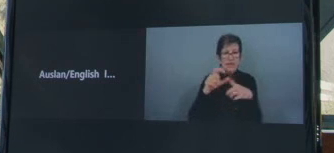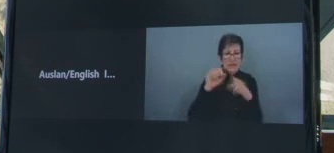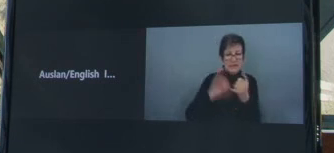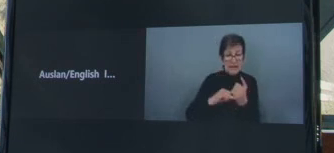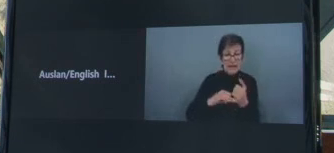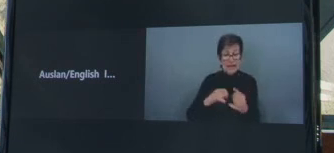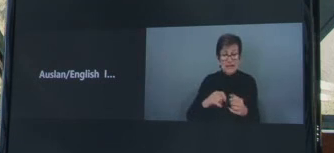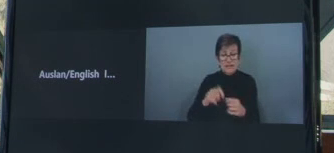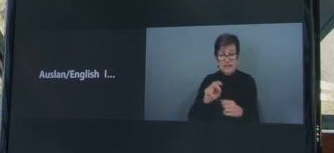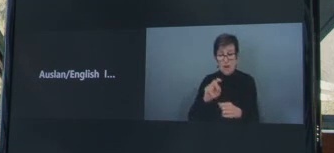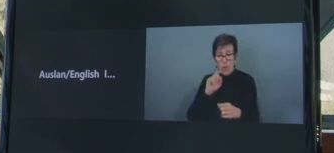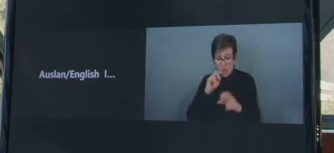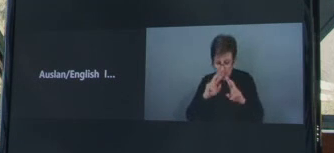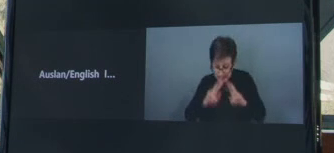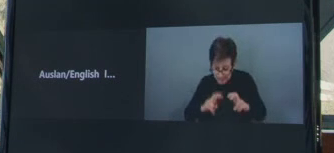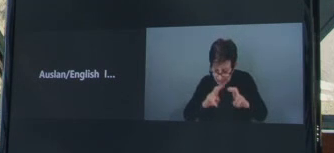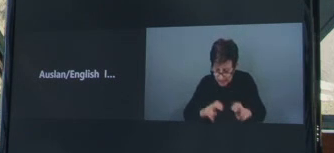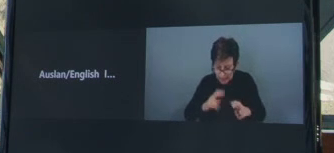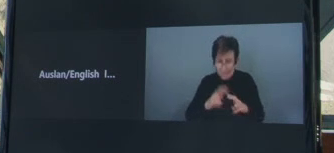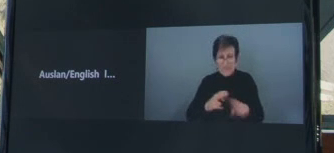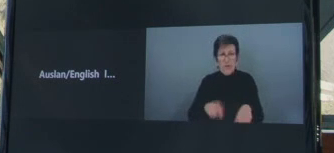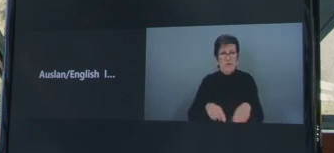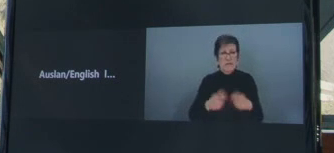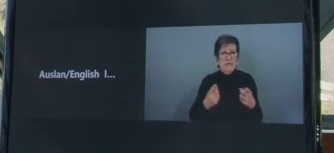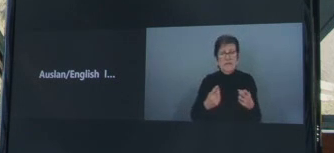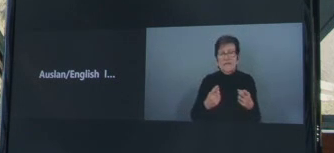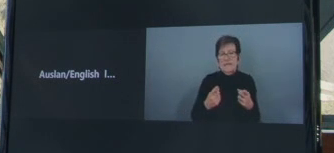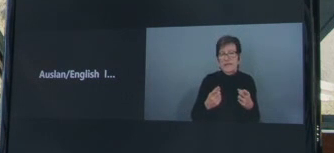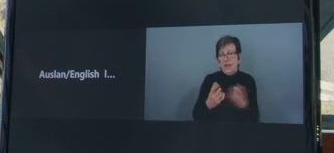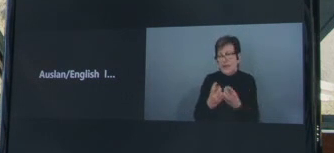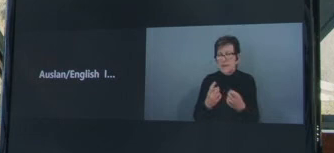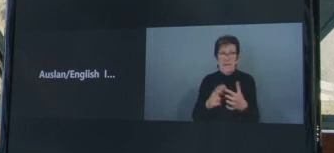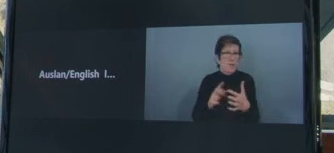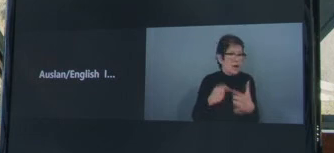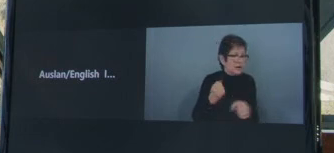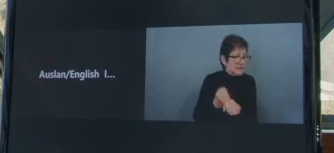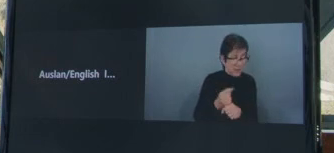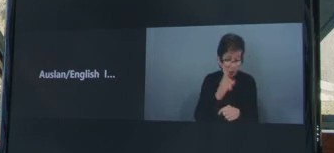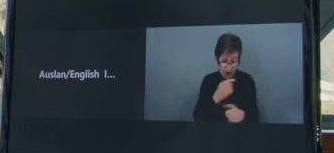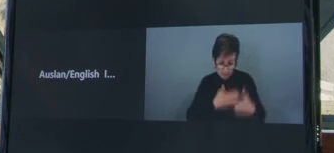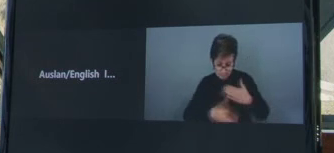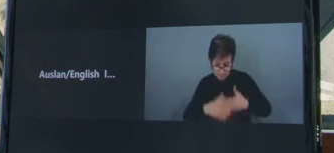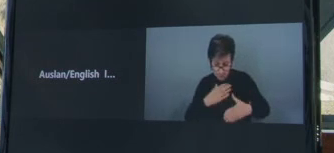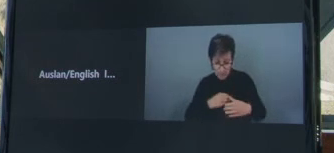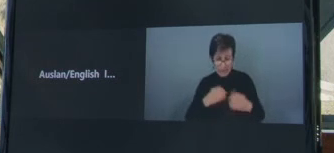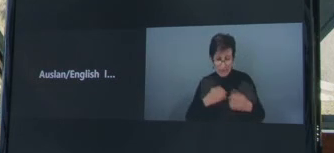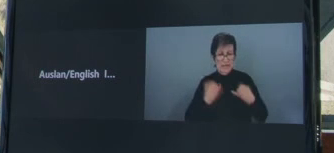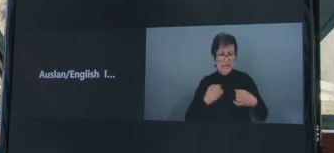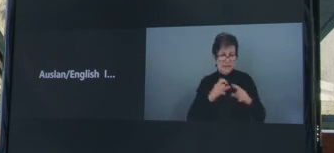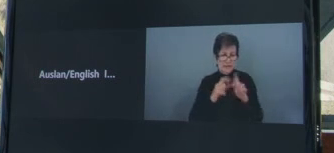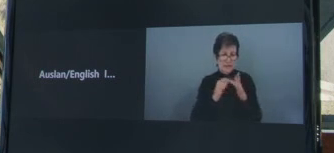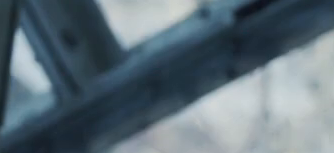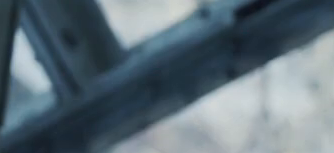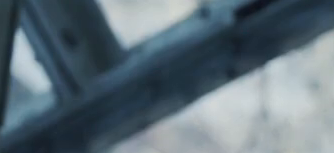for a range of understanding how they deal with diseases. What do we characterize in terms of nutrition in